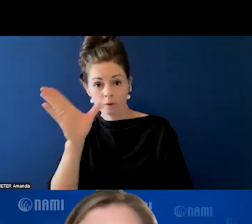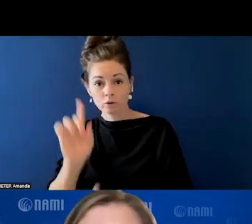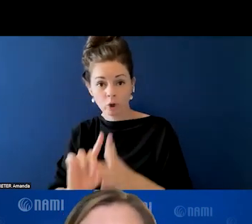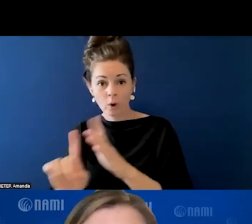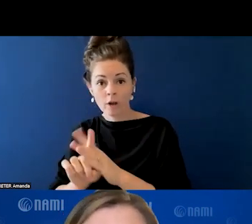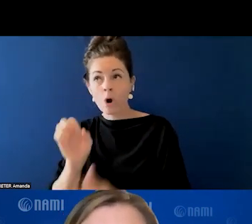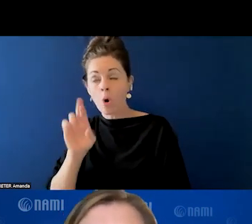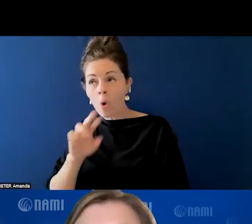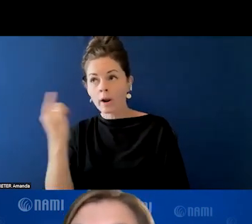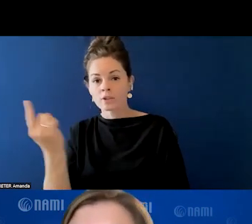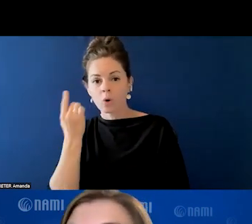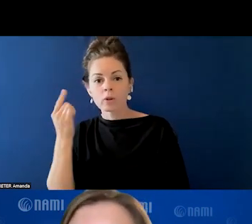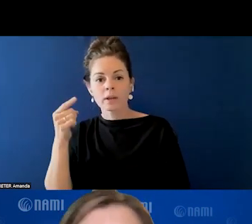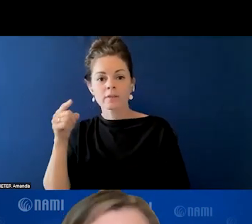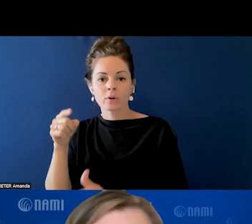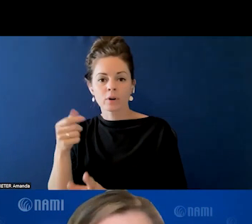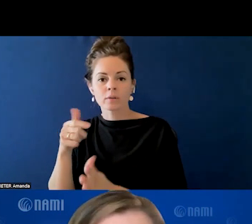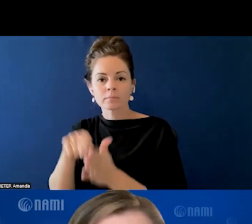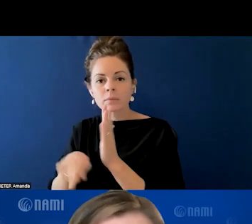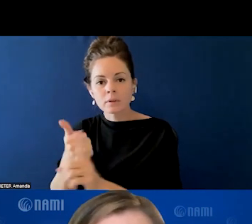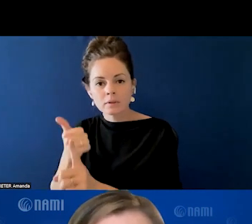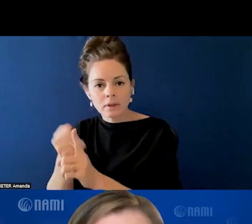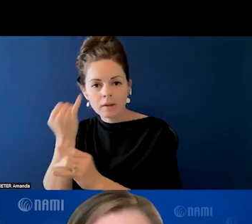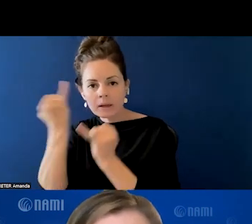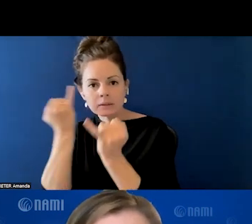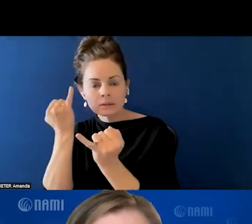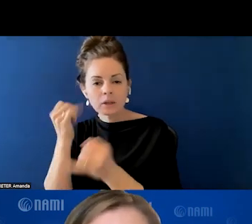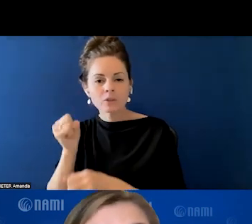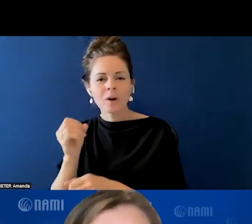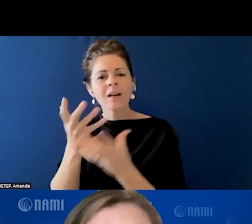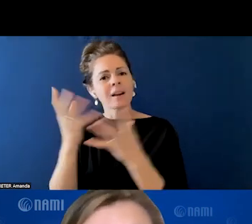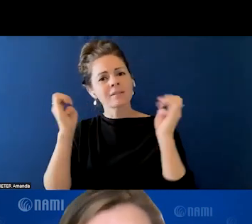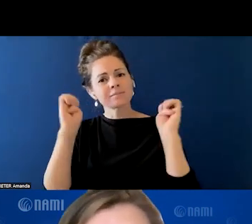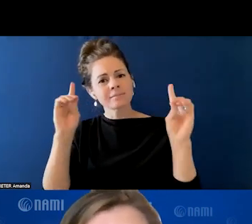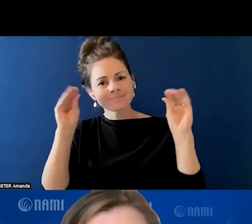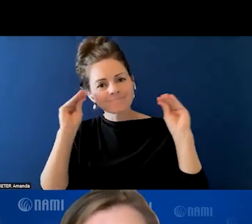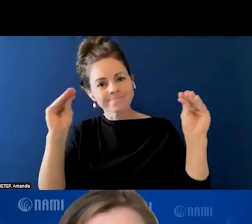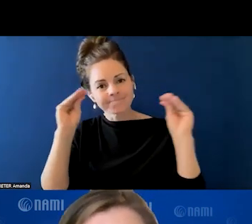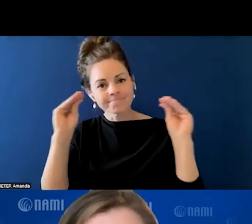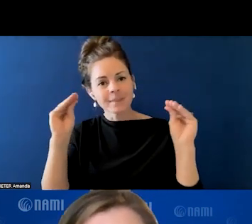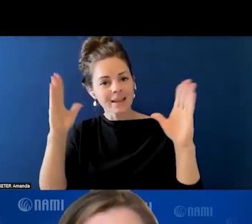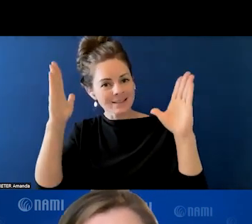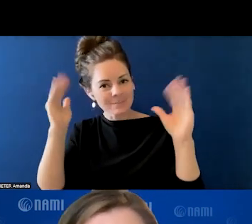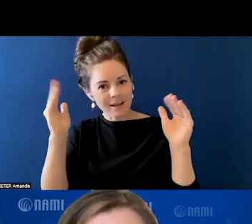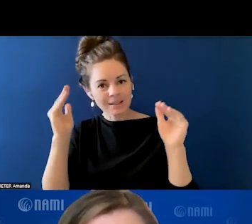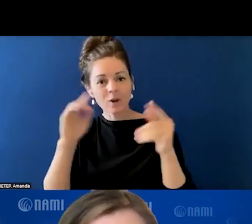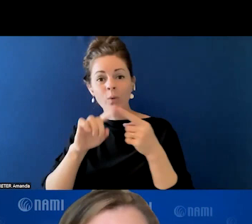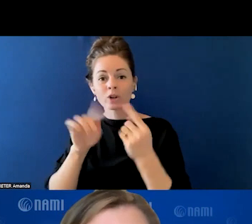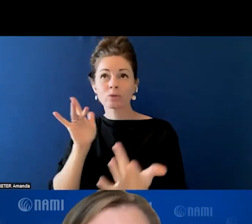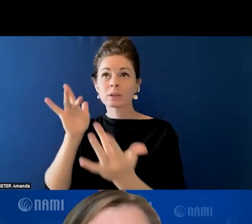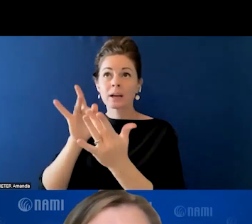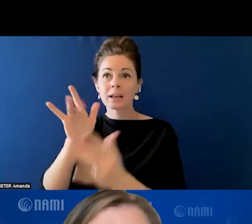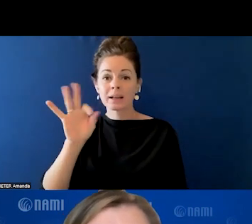suicidal ideation. So we do have a lot of education to do in terms of what to expect when you reach out to 988 for